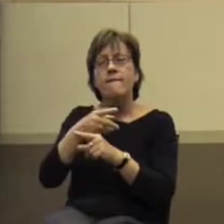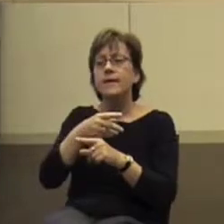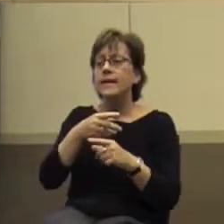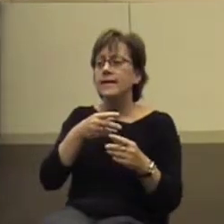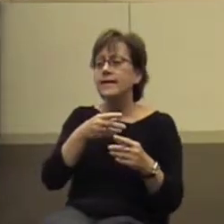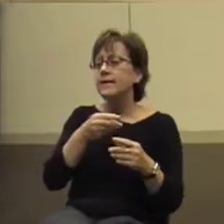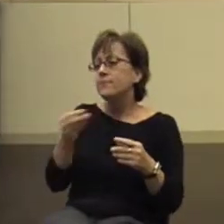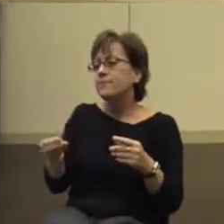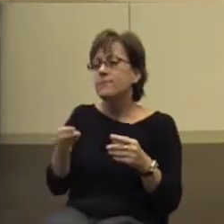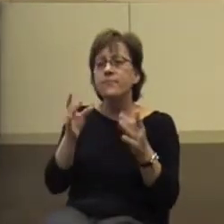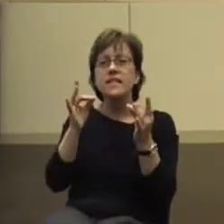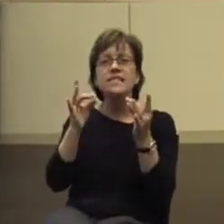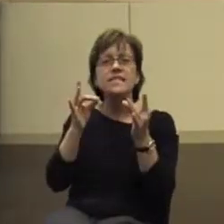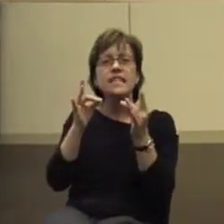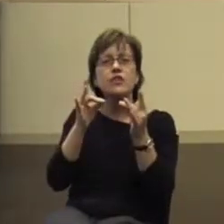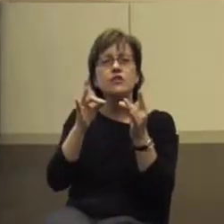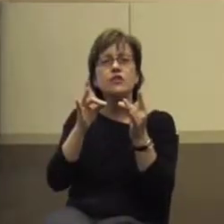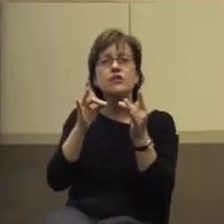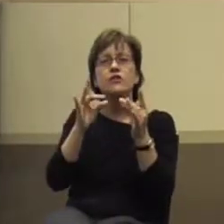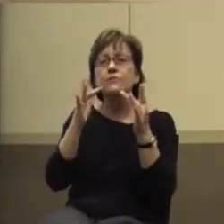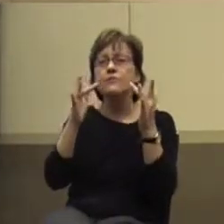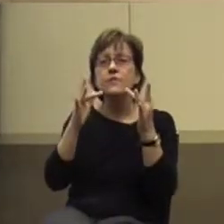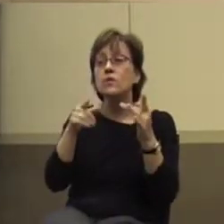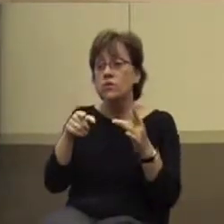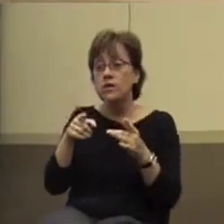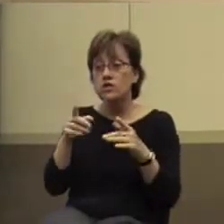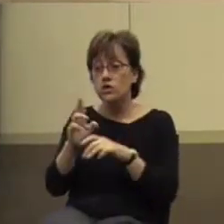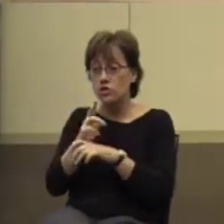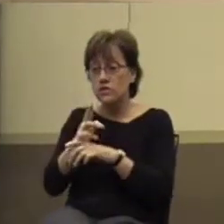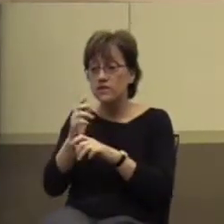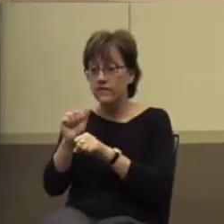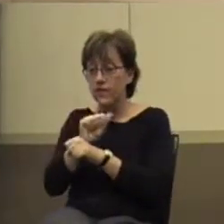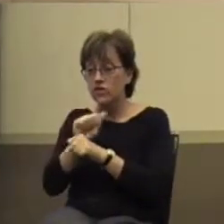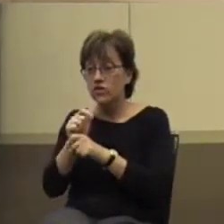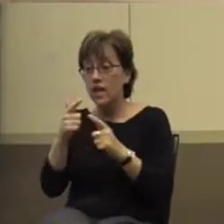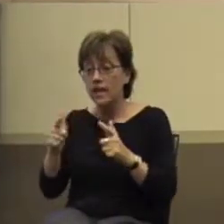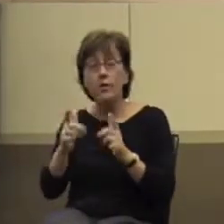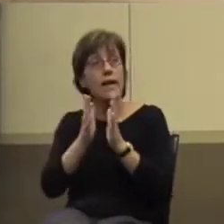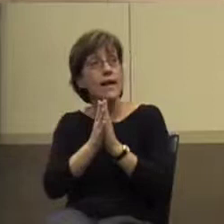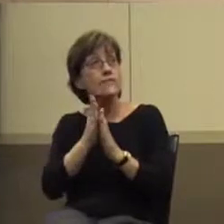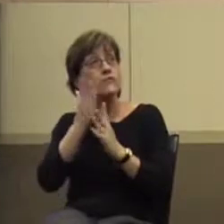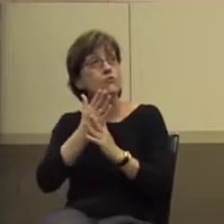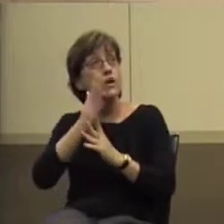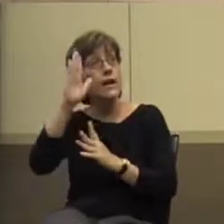Giving the little stickers or something when she does use functional language to ask for the break.